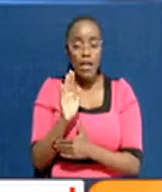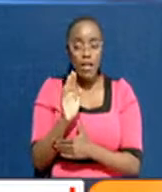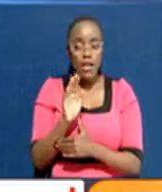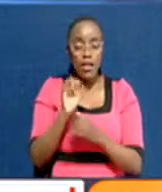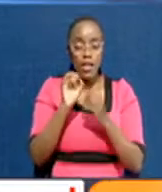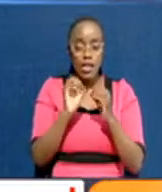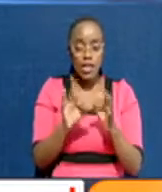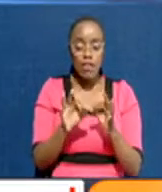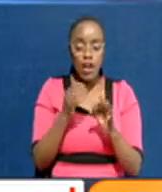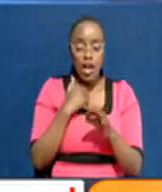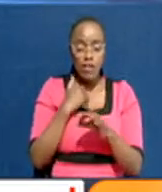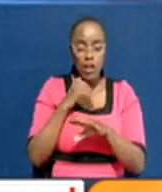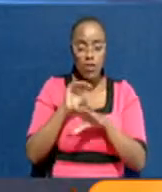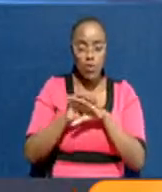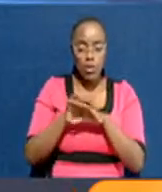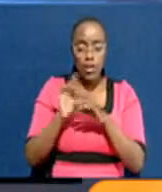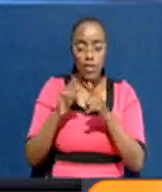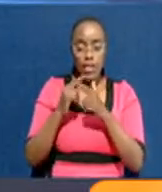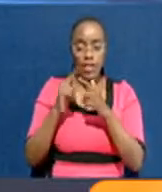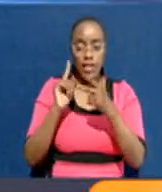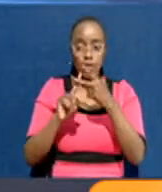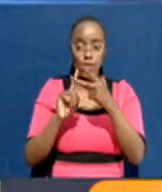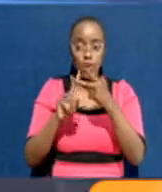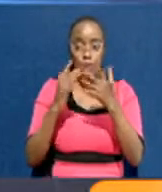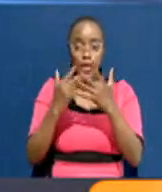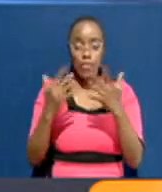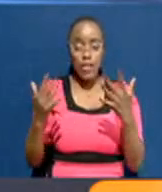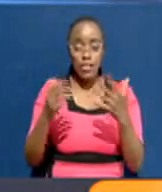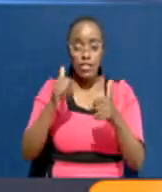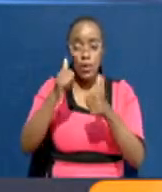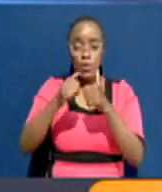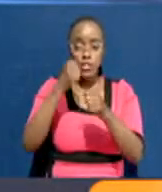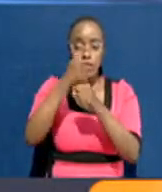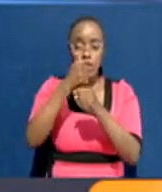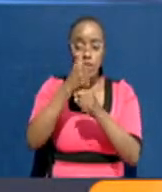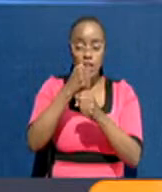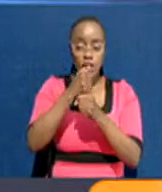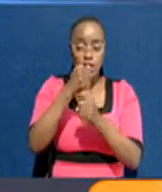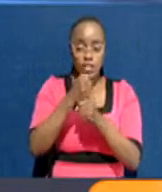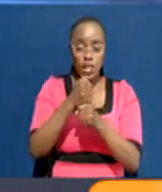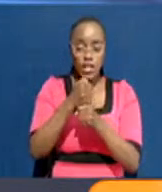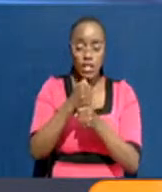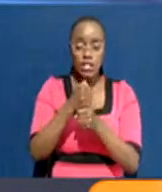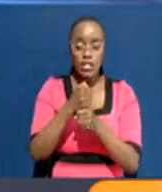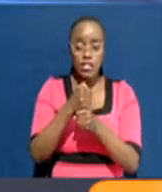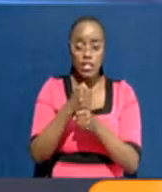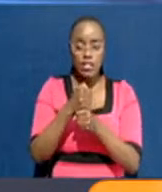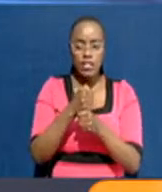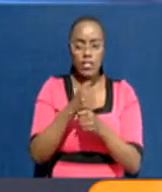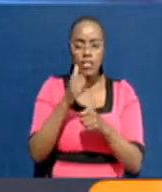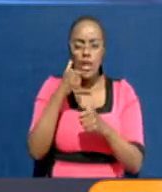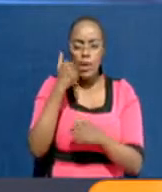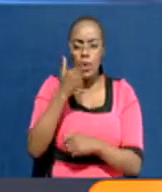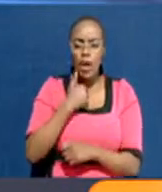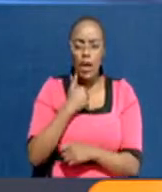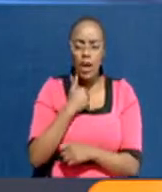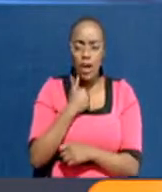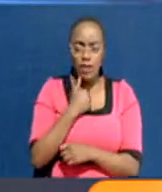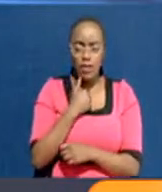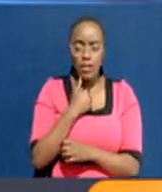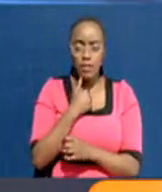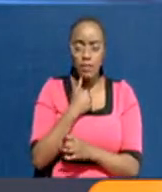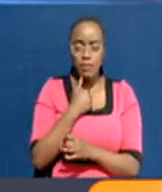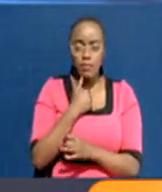playing a role in that. The second thing I like to say is that we also support a lot of students. I know people don't know that, but we are